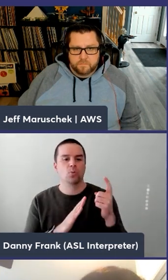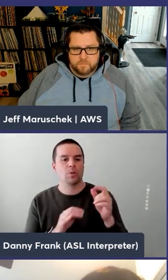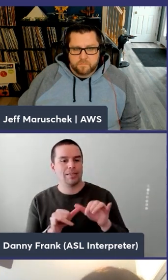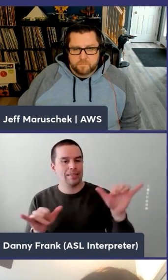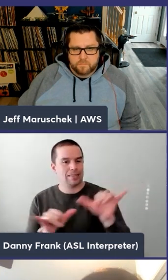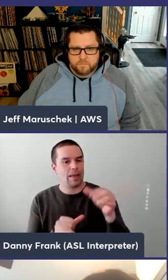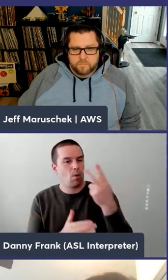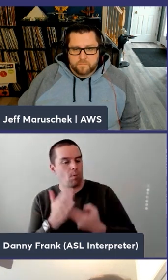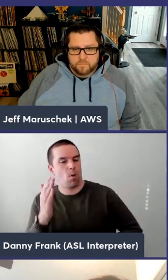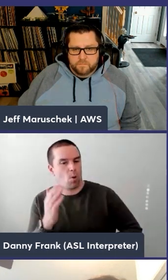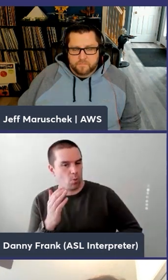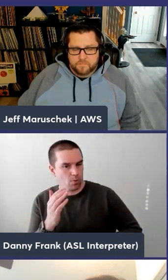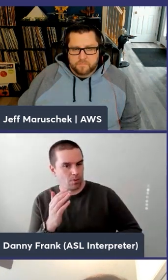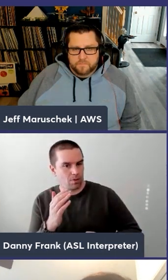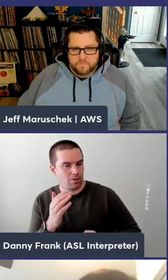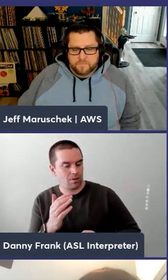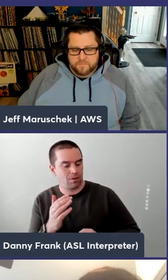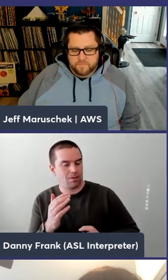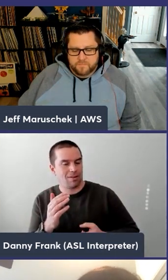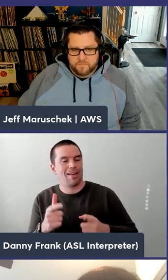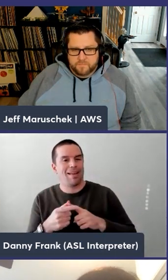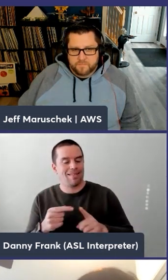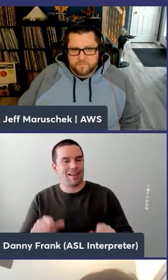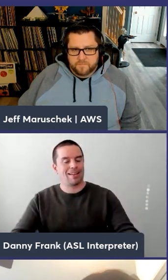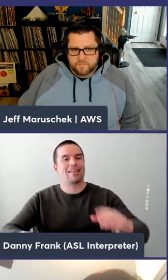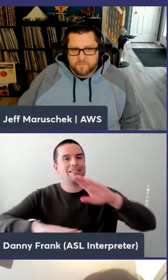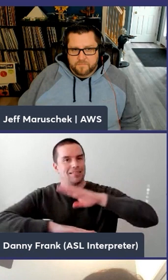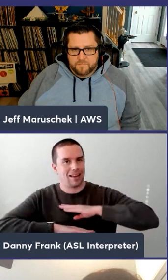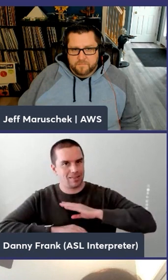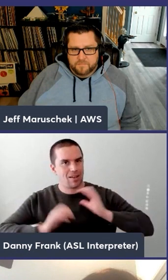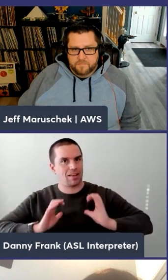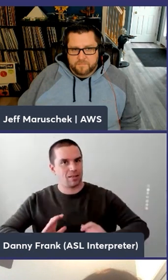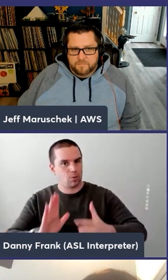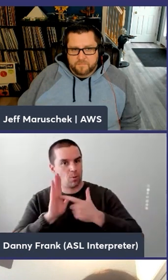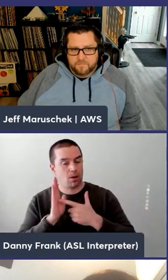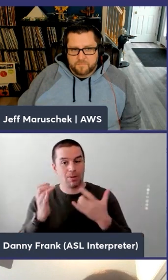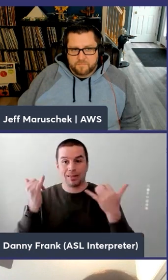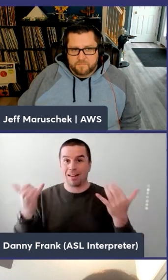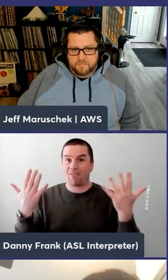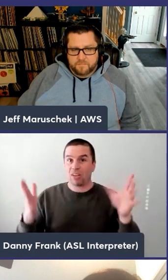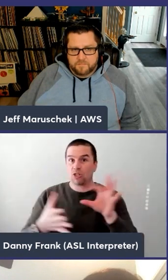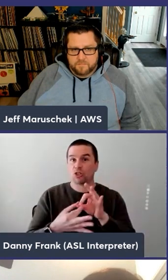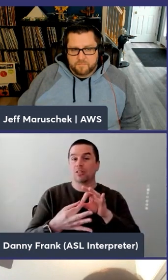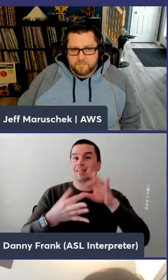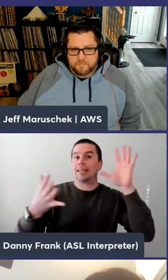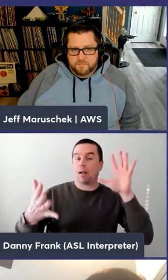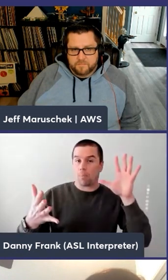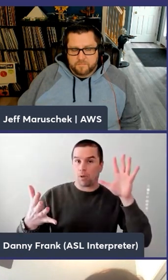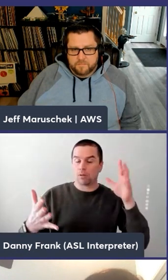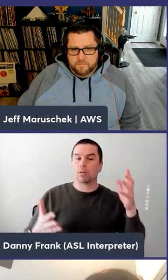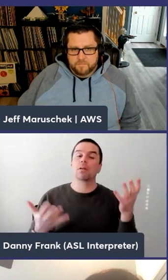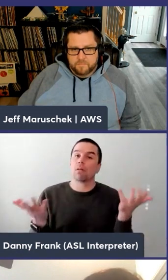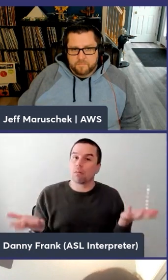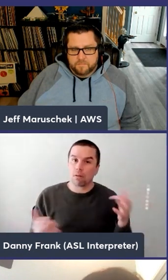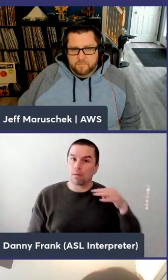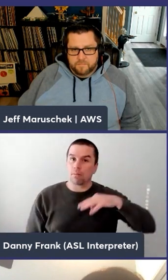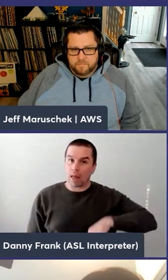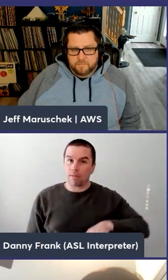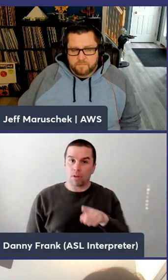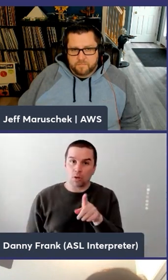customer requirements. Now that we've decoupled it, the benefit we have is that, you can have indexing,